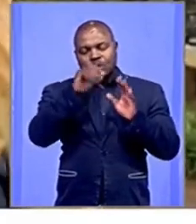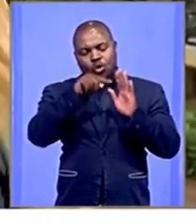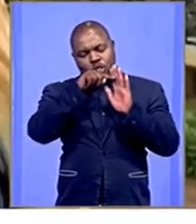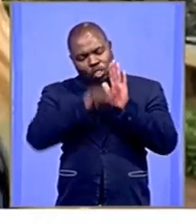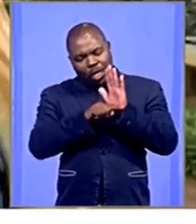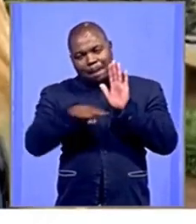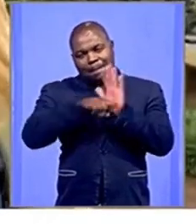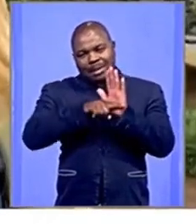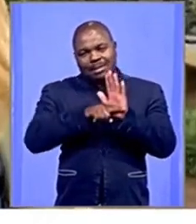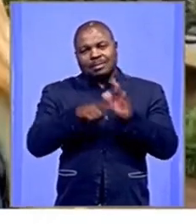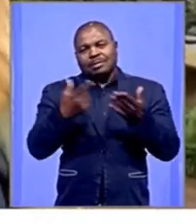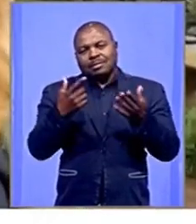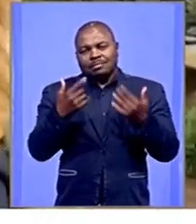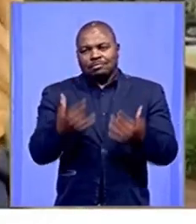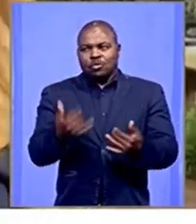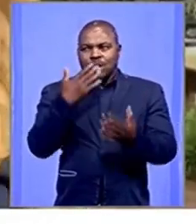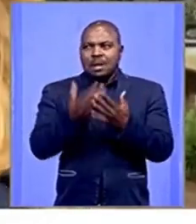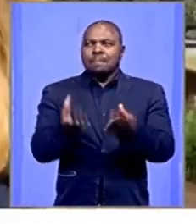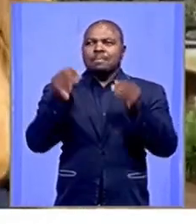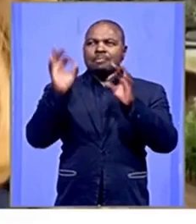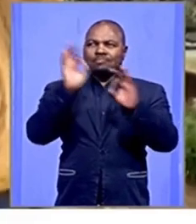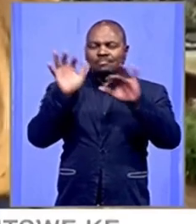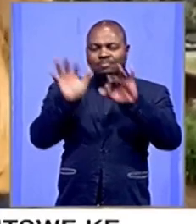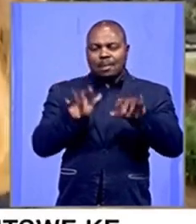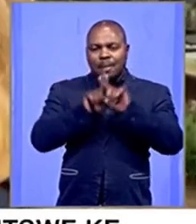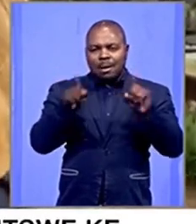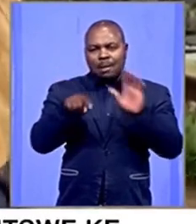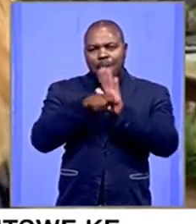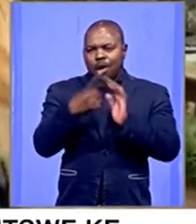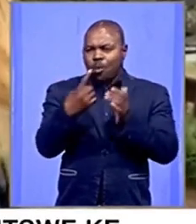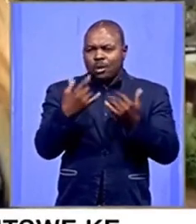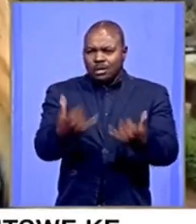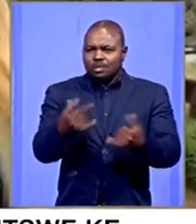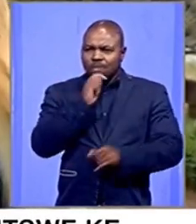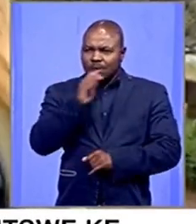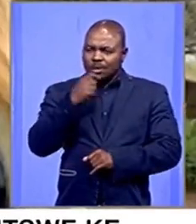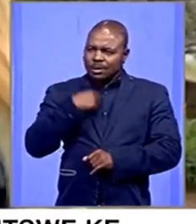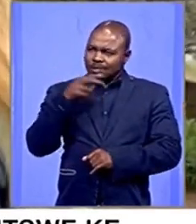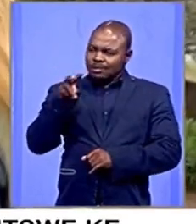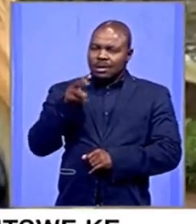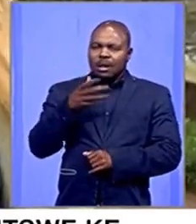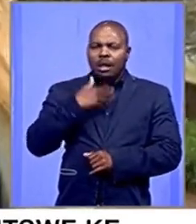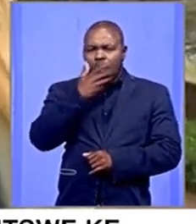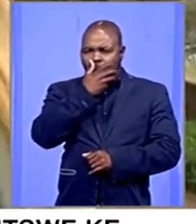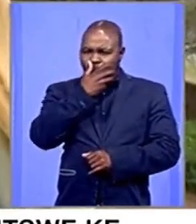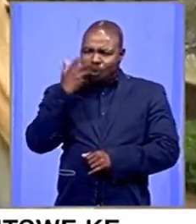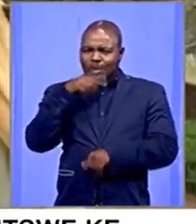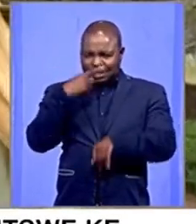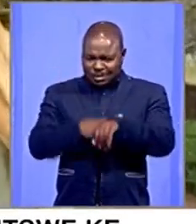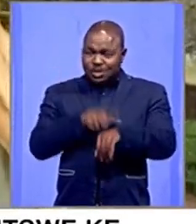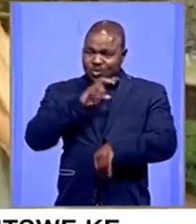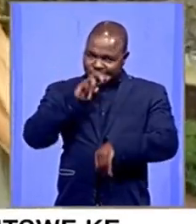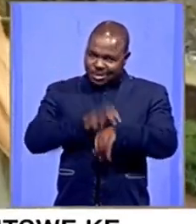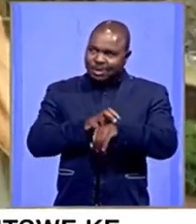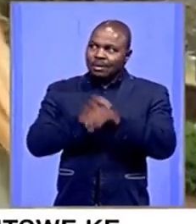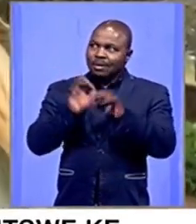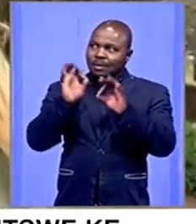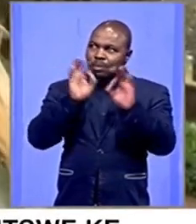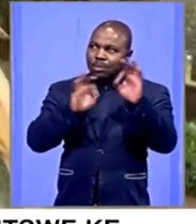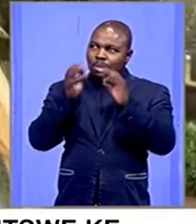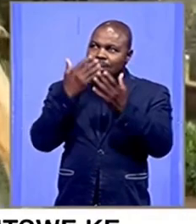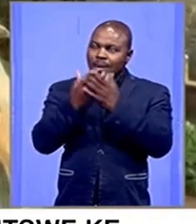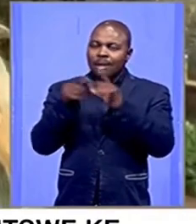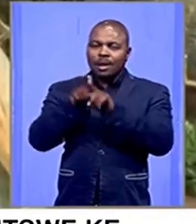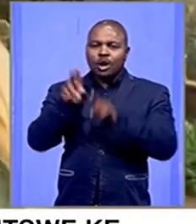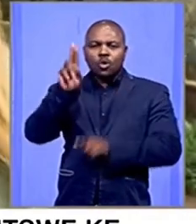snow. It was about minus one this morning driving in. It's a bit warmer now and you actually need slightly warmer weather for that snow to form. And often in the